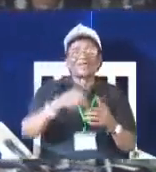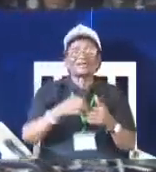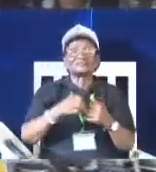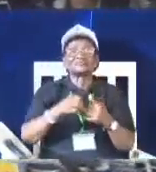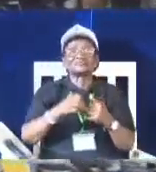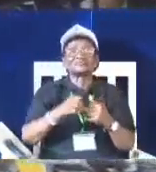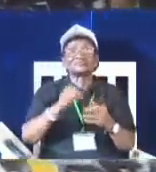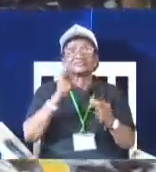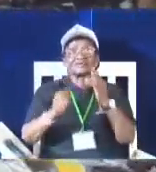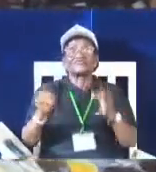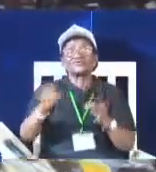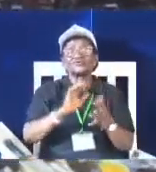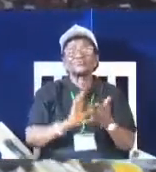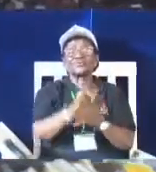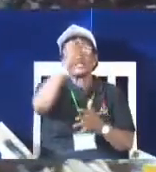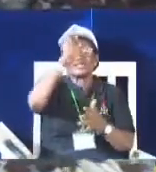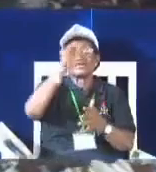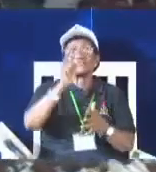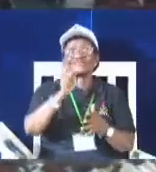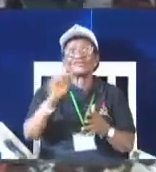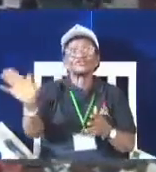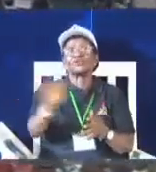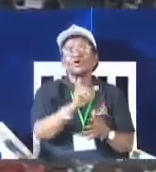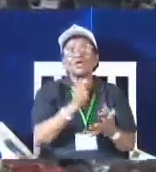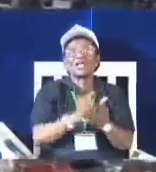If you believe me, your amen will be louder.